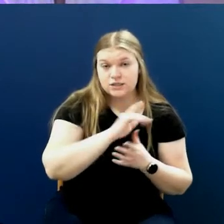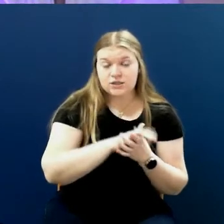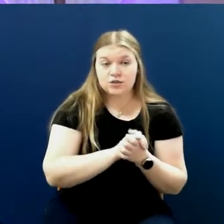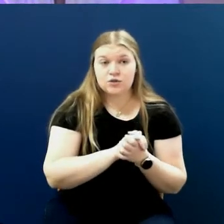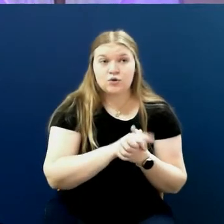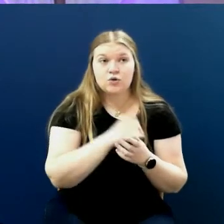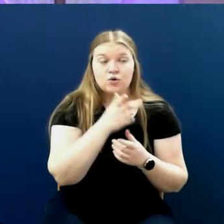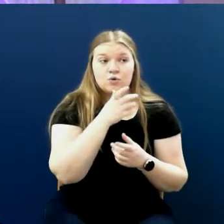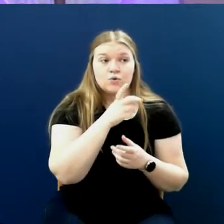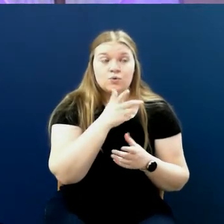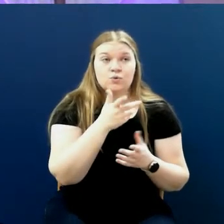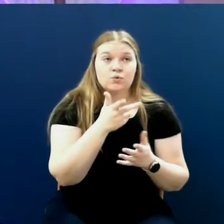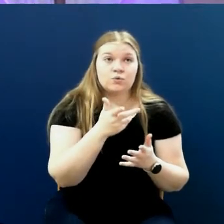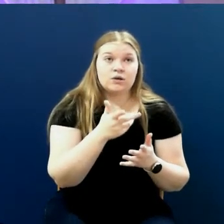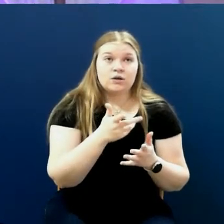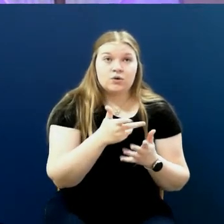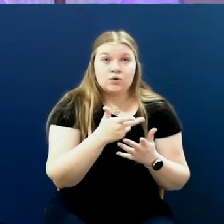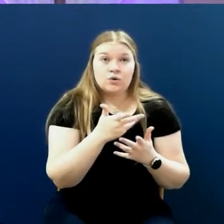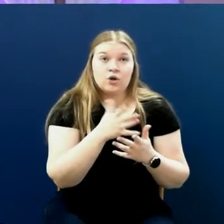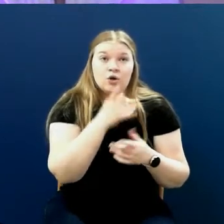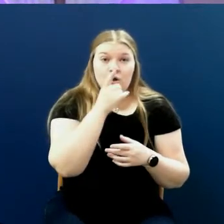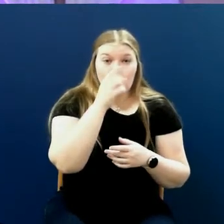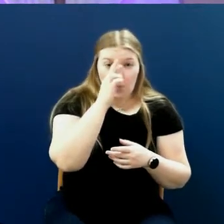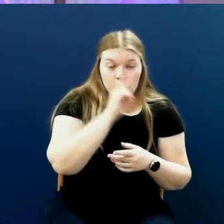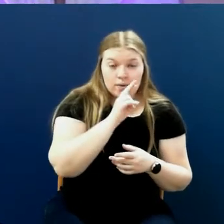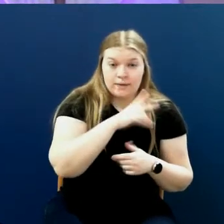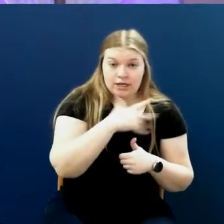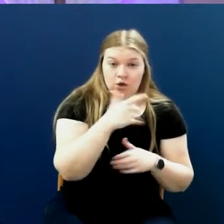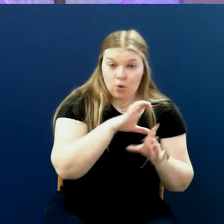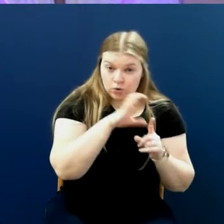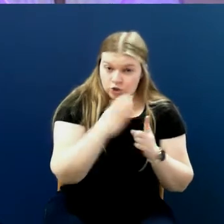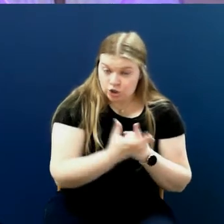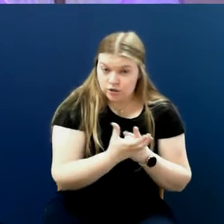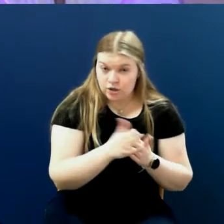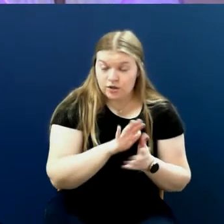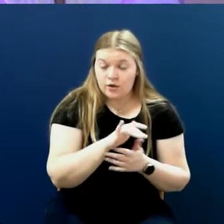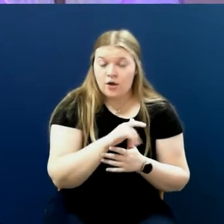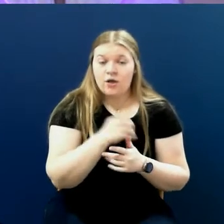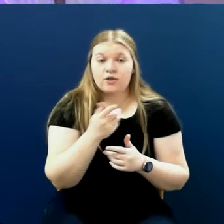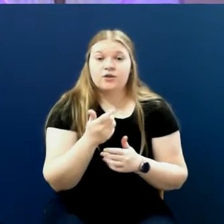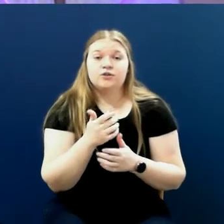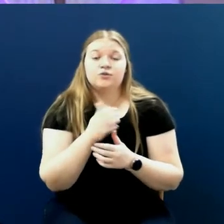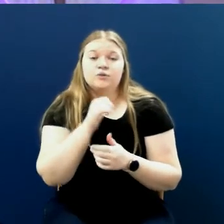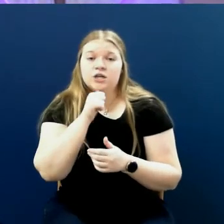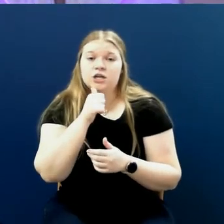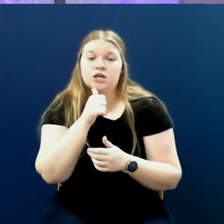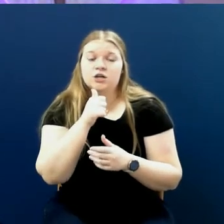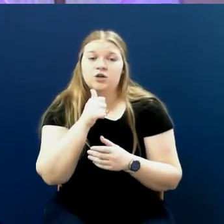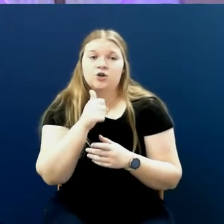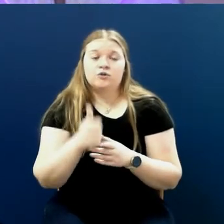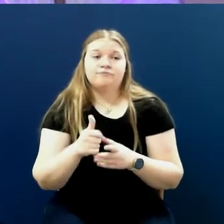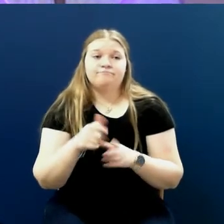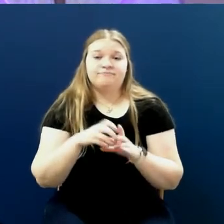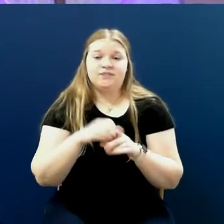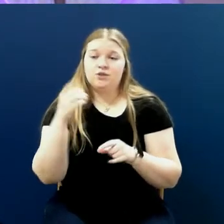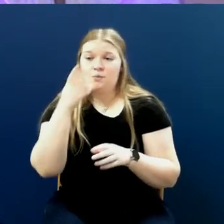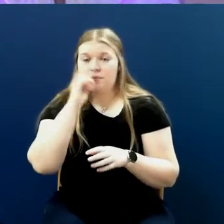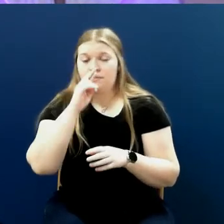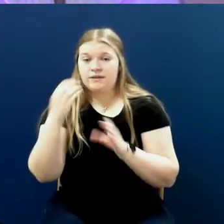the Greek or Roman culture. But then there were those outside of the Roman influence who were